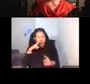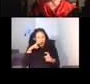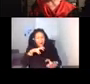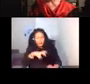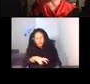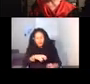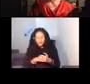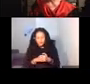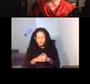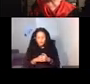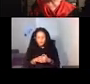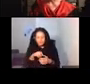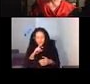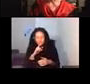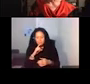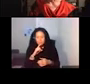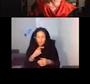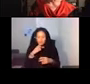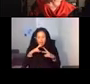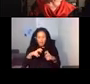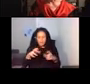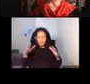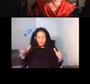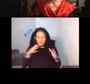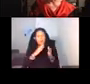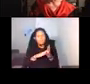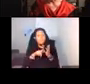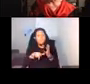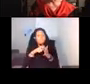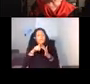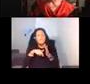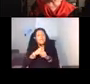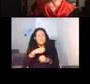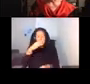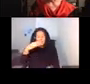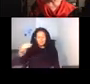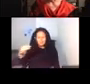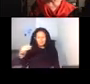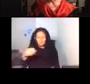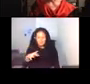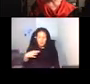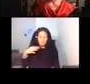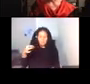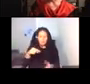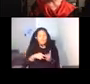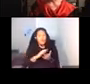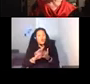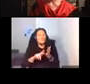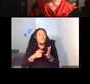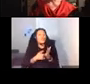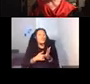Britain's largest ever archaeological excavation at Mucking, Essex, patron of the Thurrock Local History